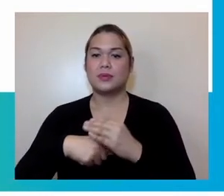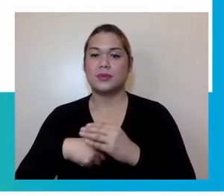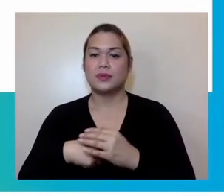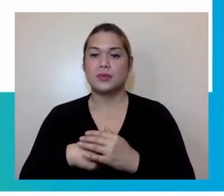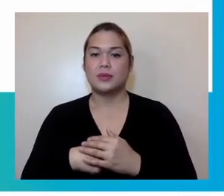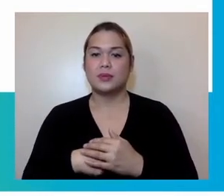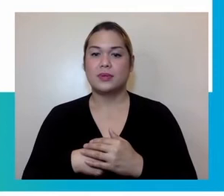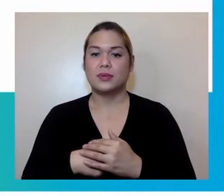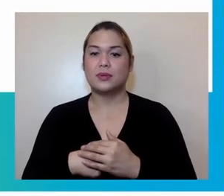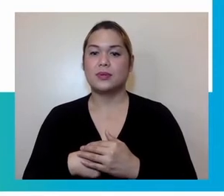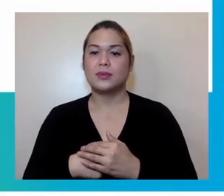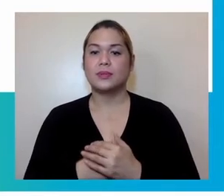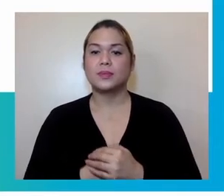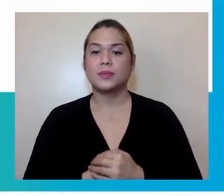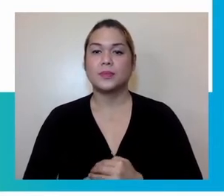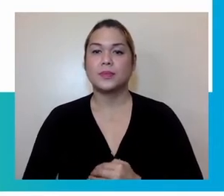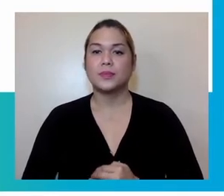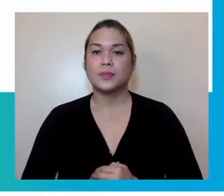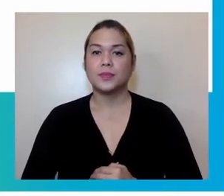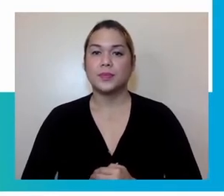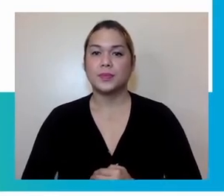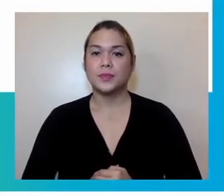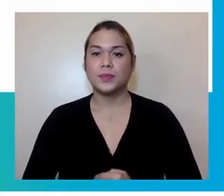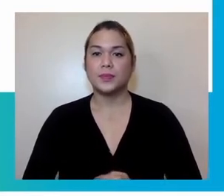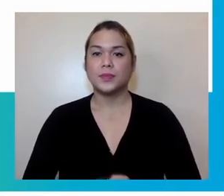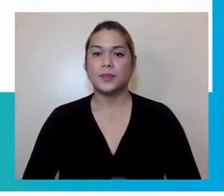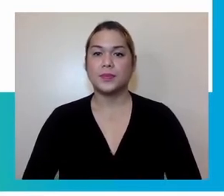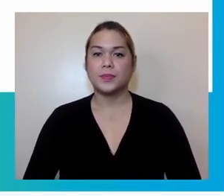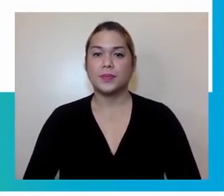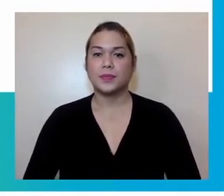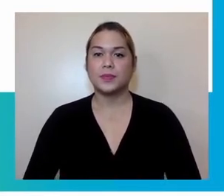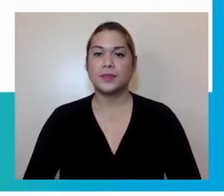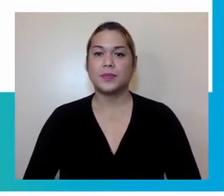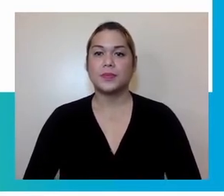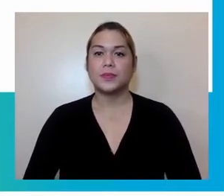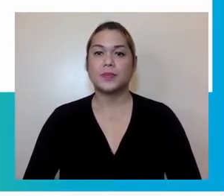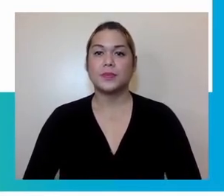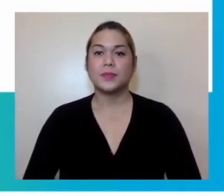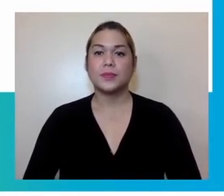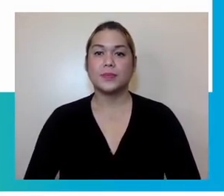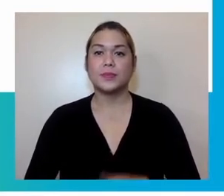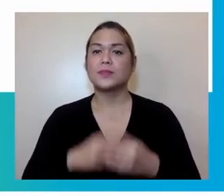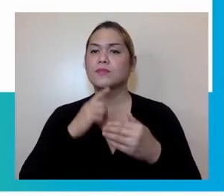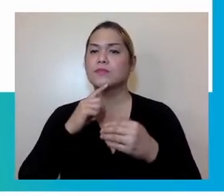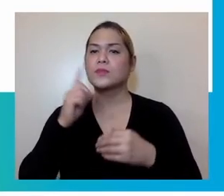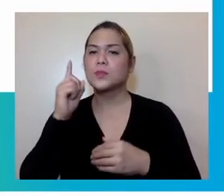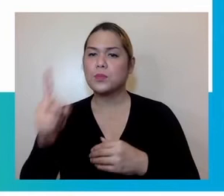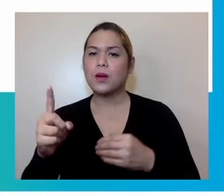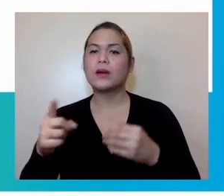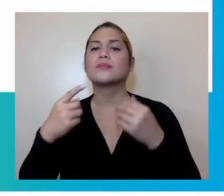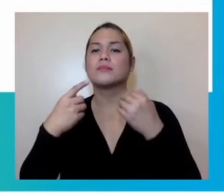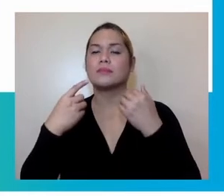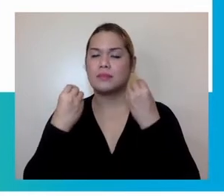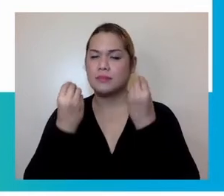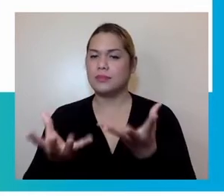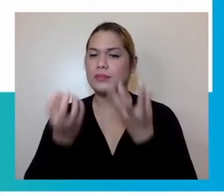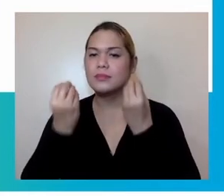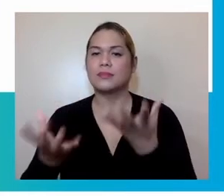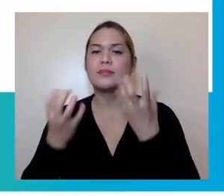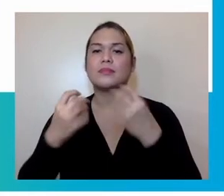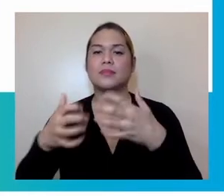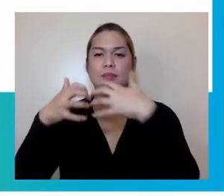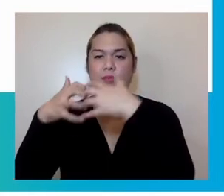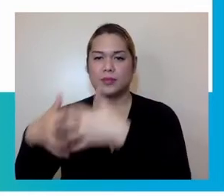similar situations in other sites of large hydro projects of the ADB in Mekong region and elsewhere. Number